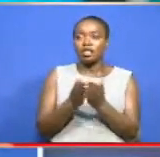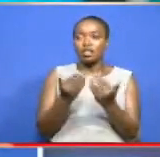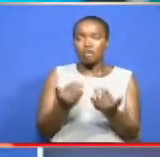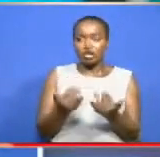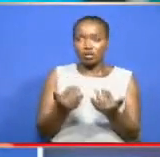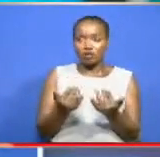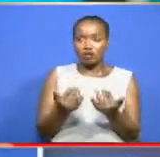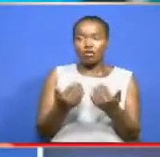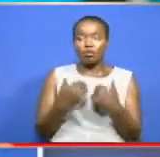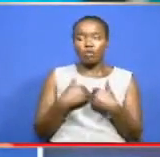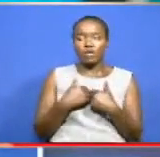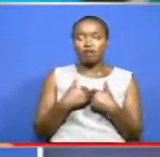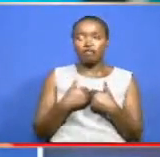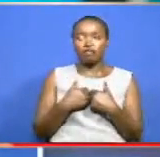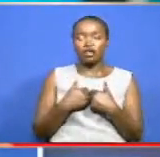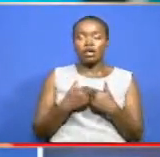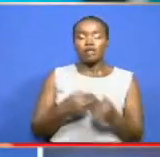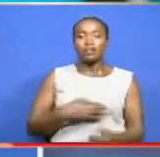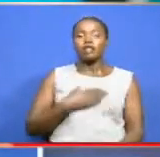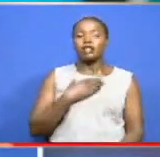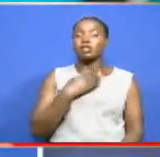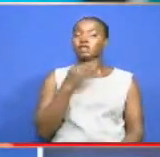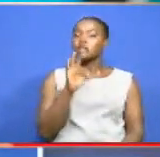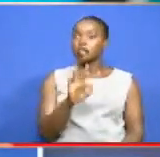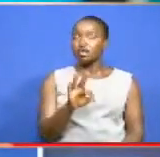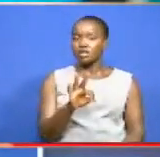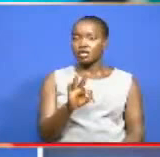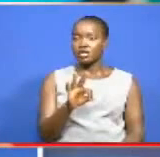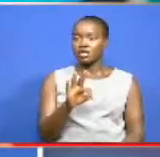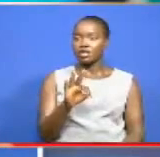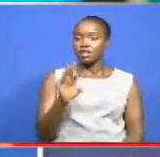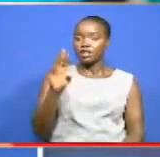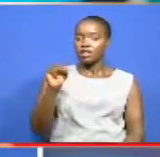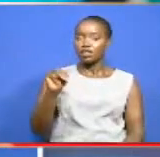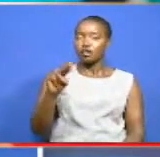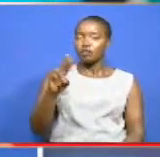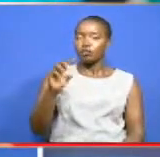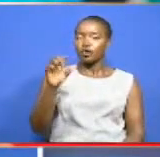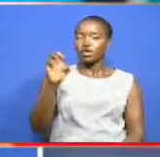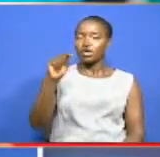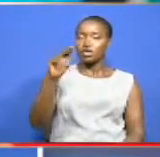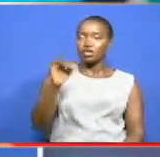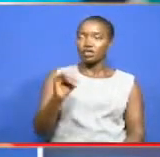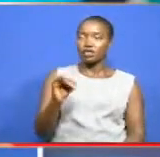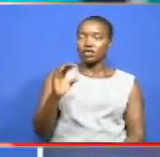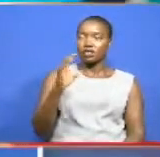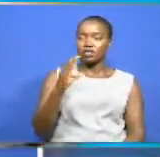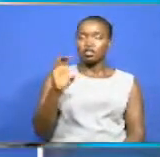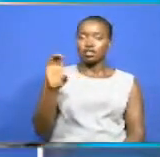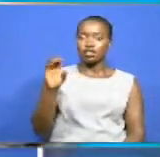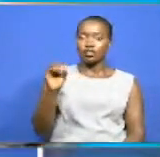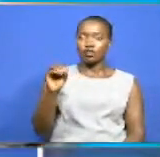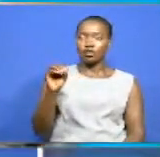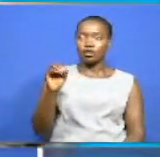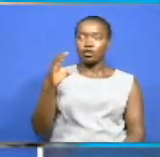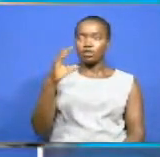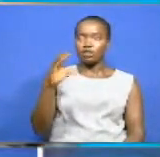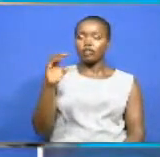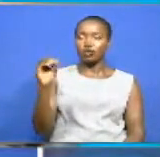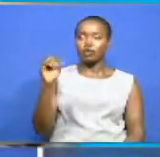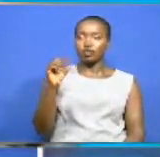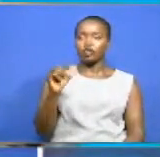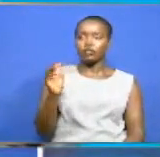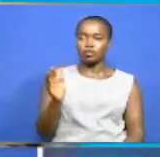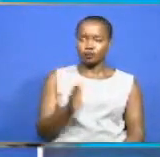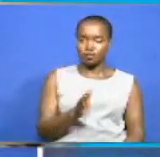set today, we have three guests. We have Jacqueline Mugeni, who is the CEO of the Council of Governors. And we